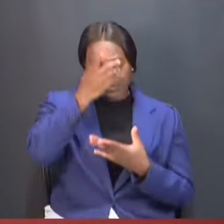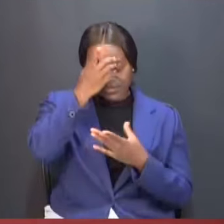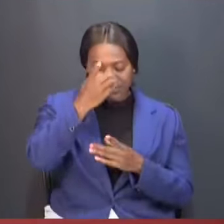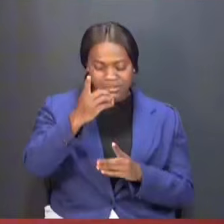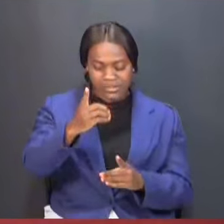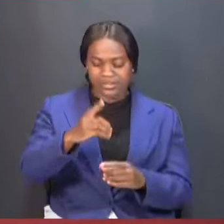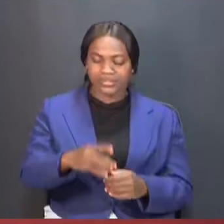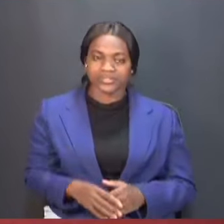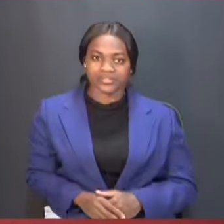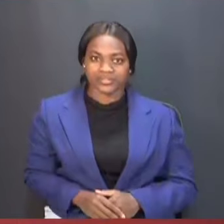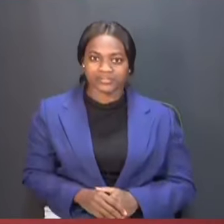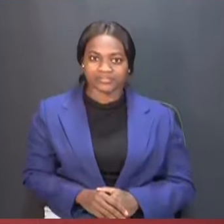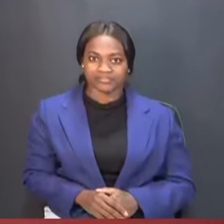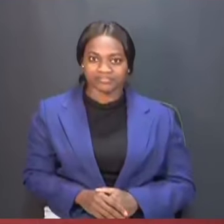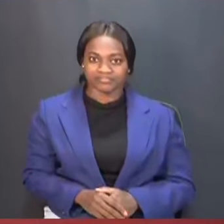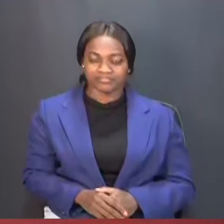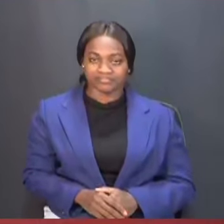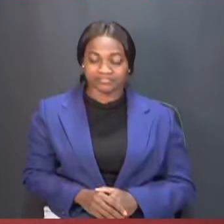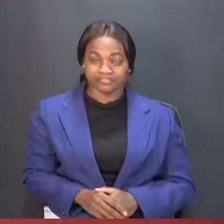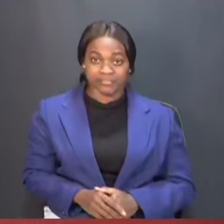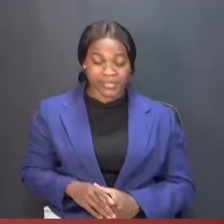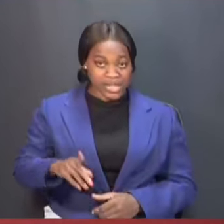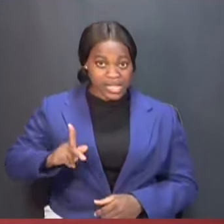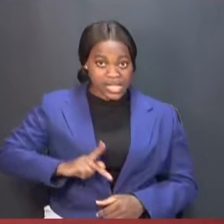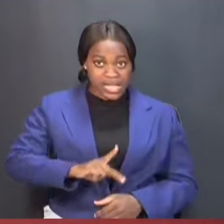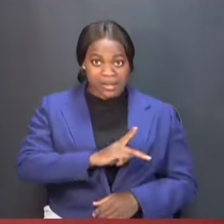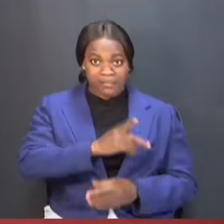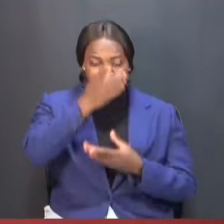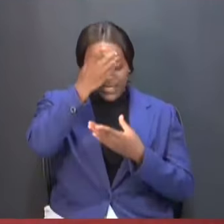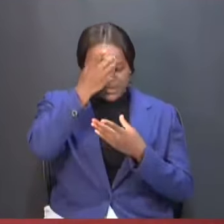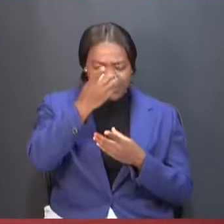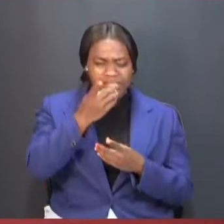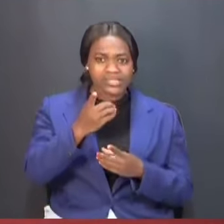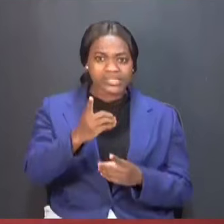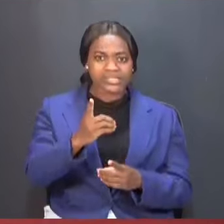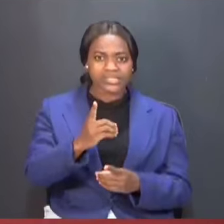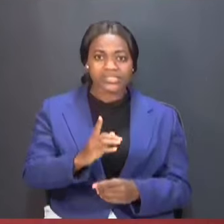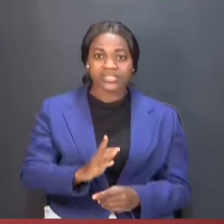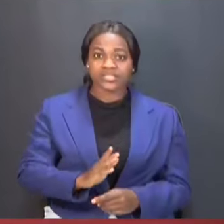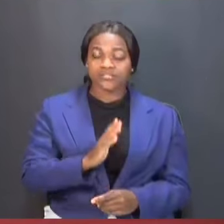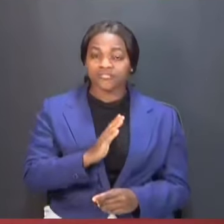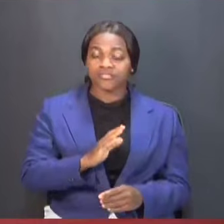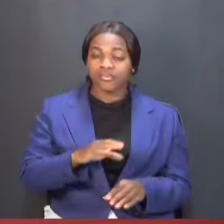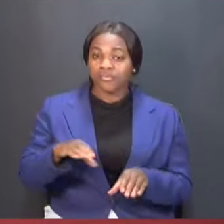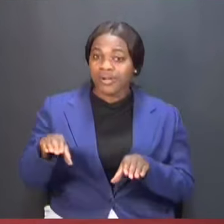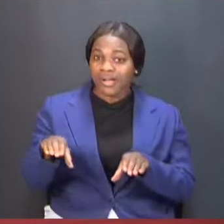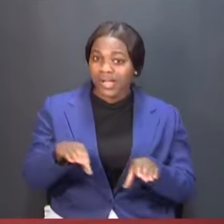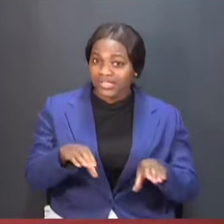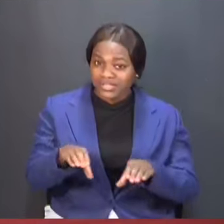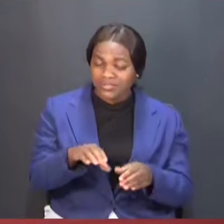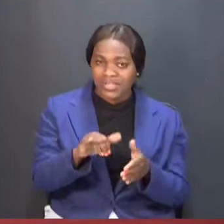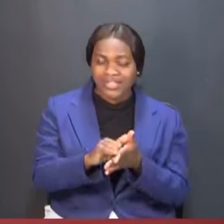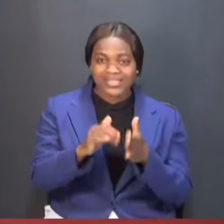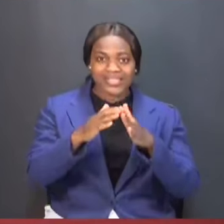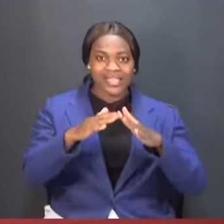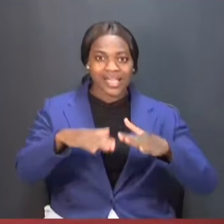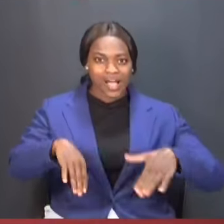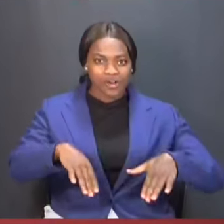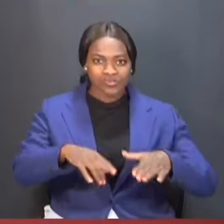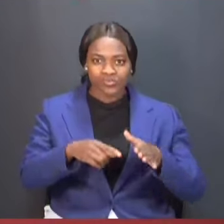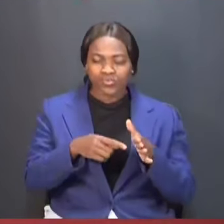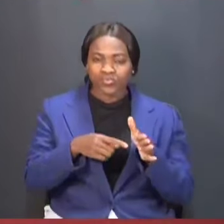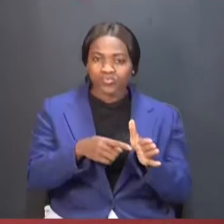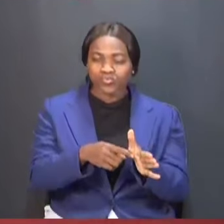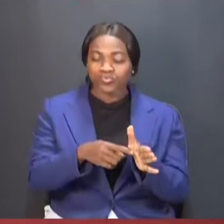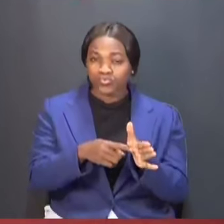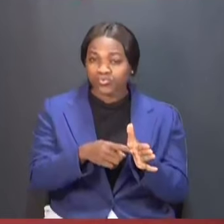Honourable members, a resolution of Parliament is a formal act through which the House expresses its